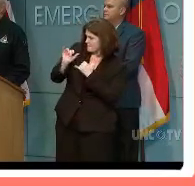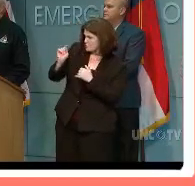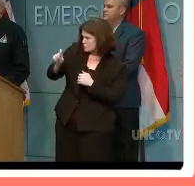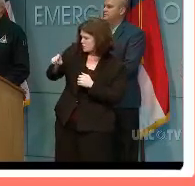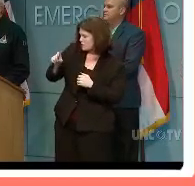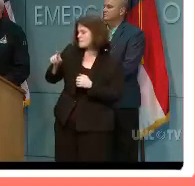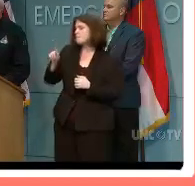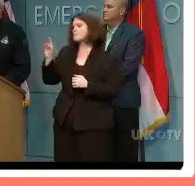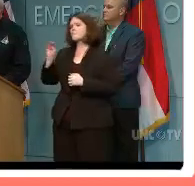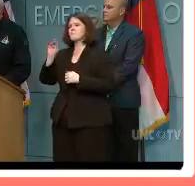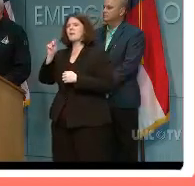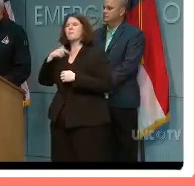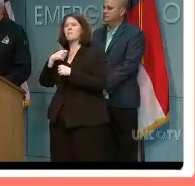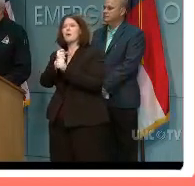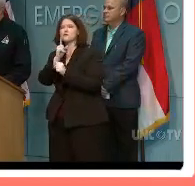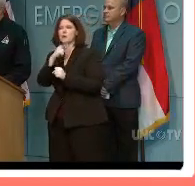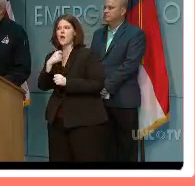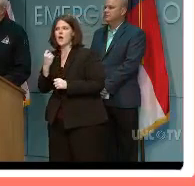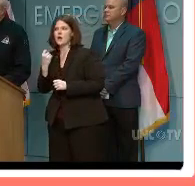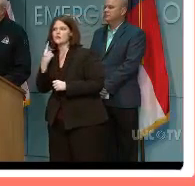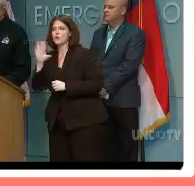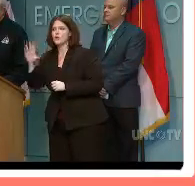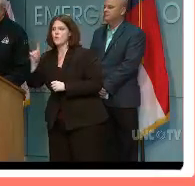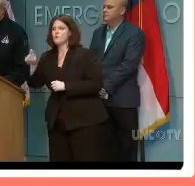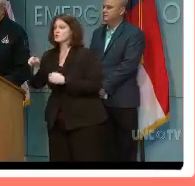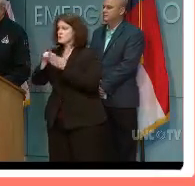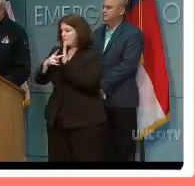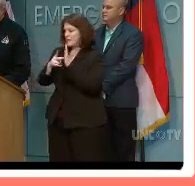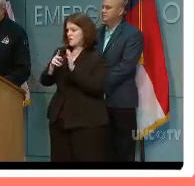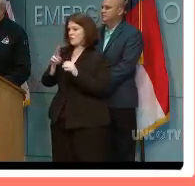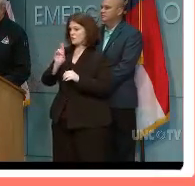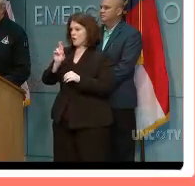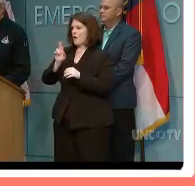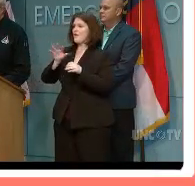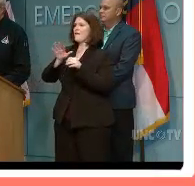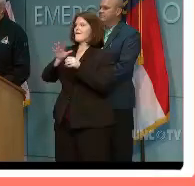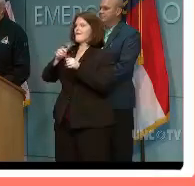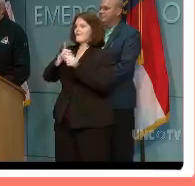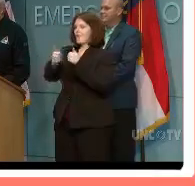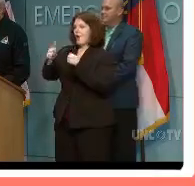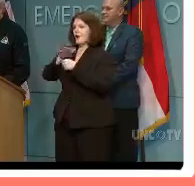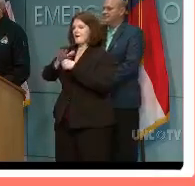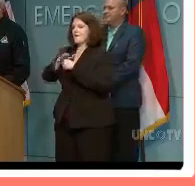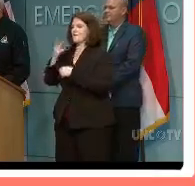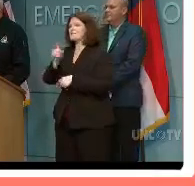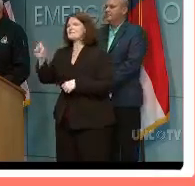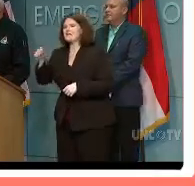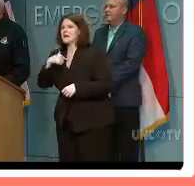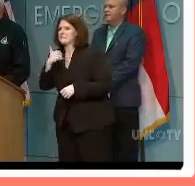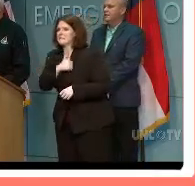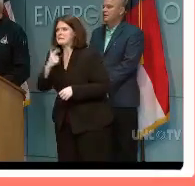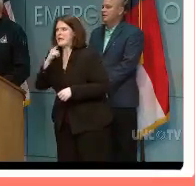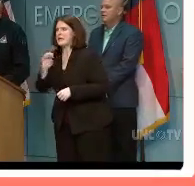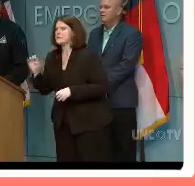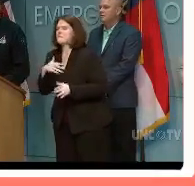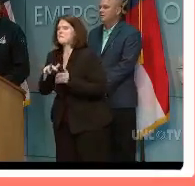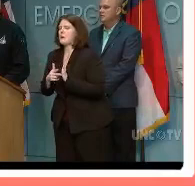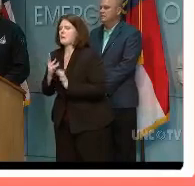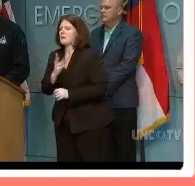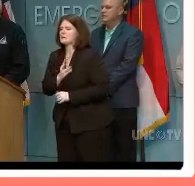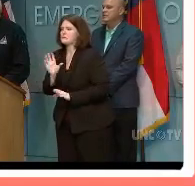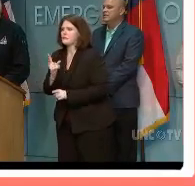let me see if I understand the question. So is Raleigh far enough west for people to evacuate to? Okay. You